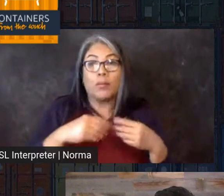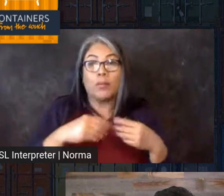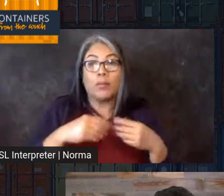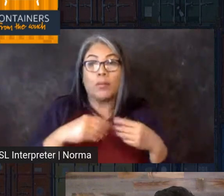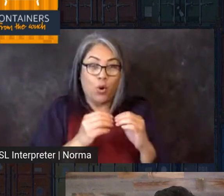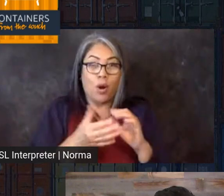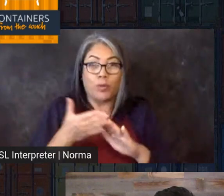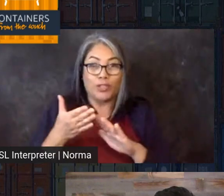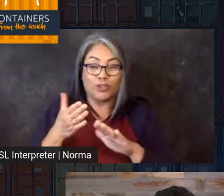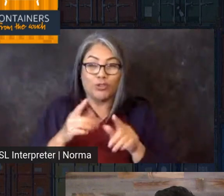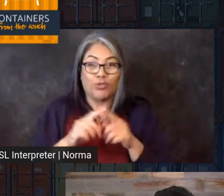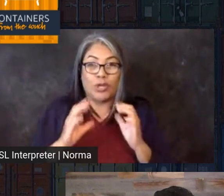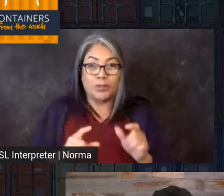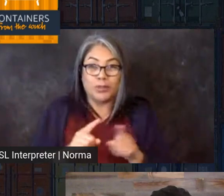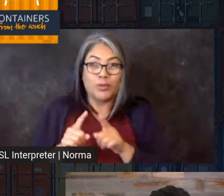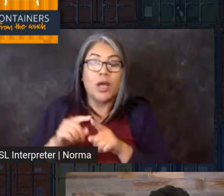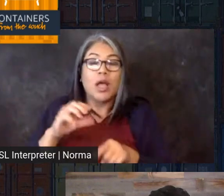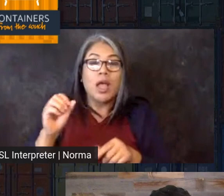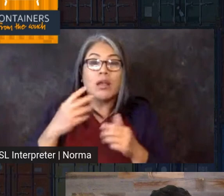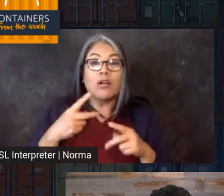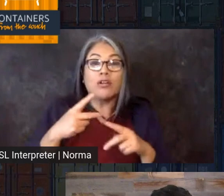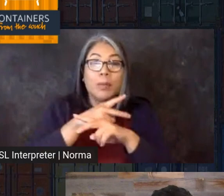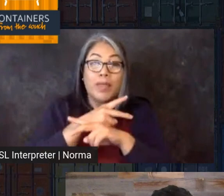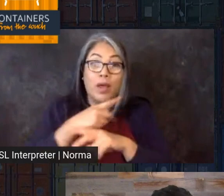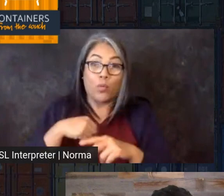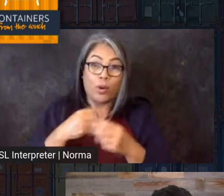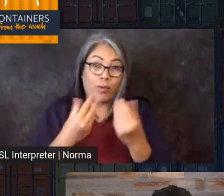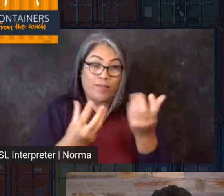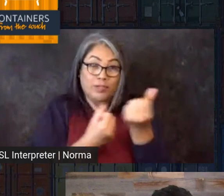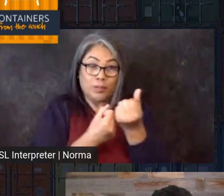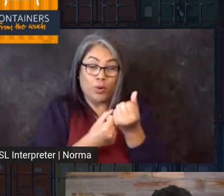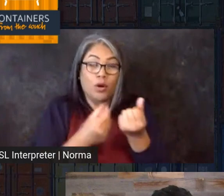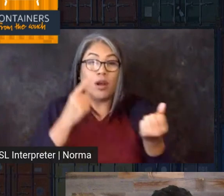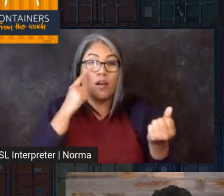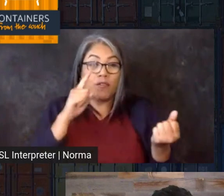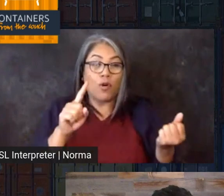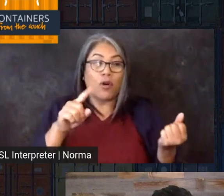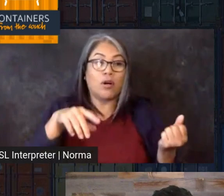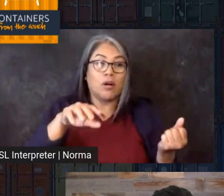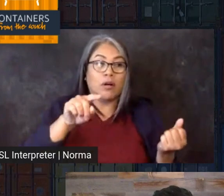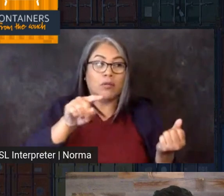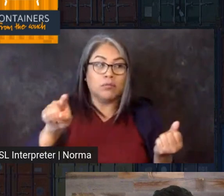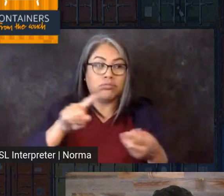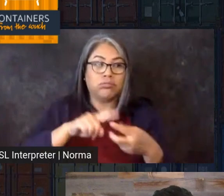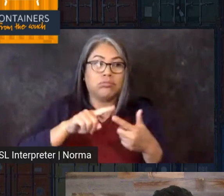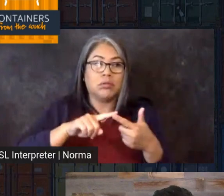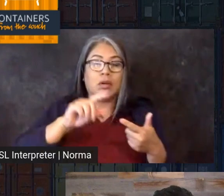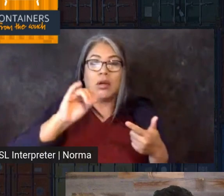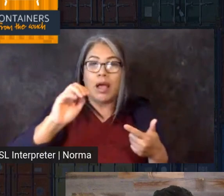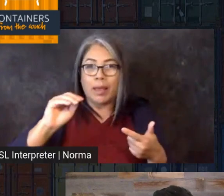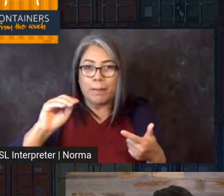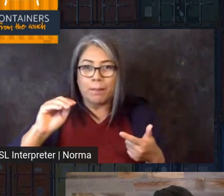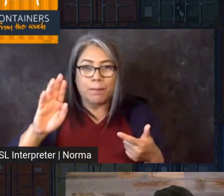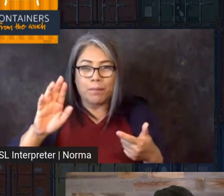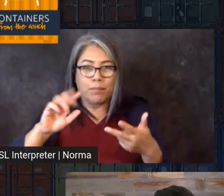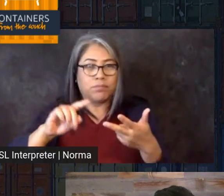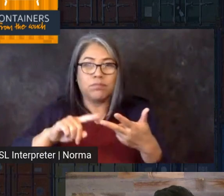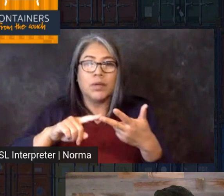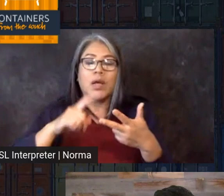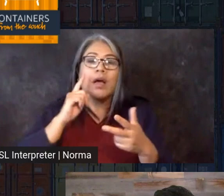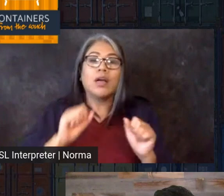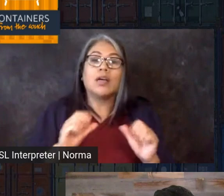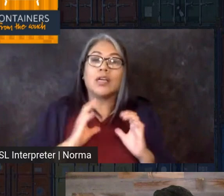that, we also provide support for IRSA or IAM roles for service accounts, which customers can use to authenticate their pods